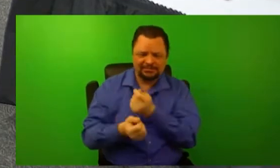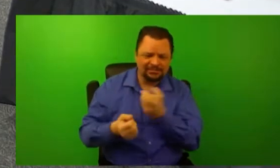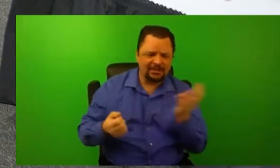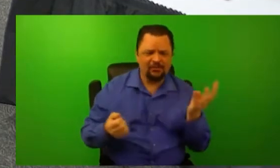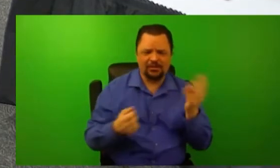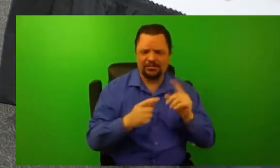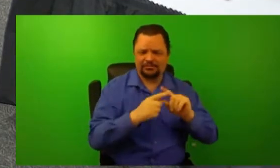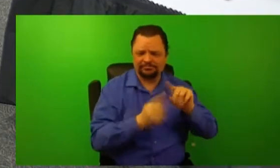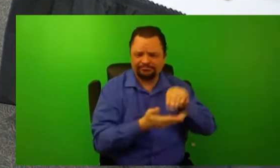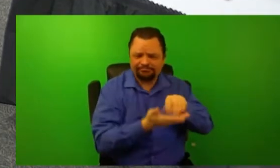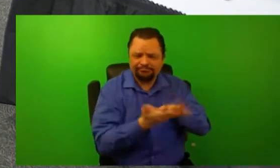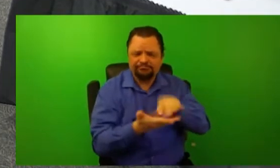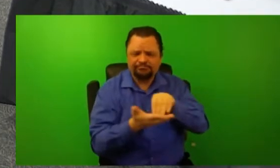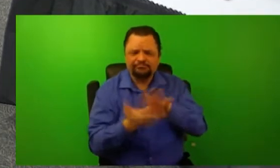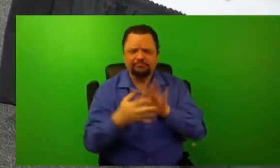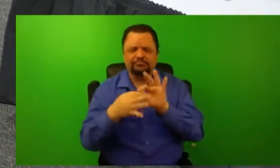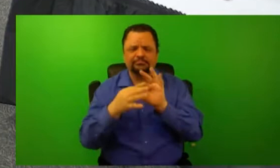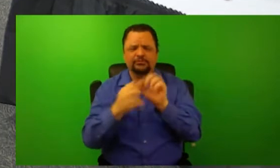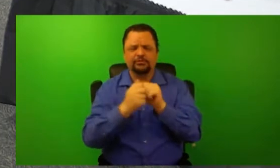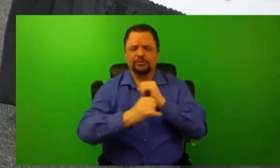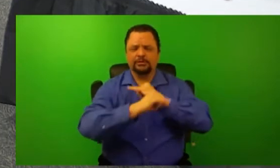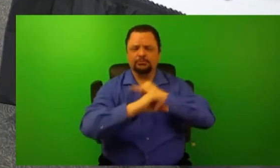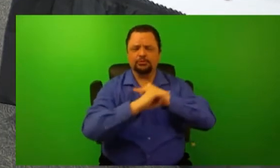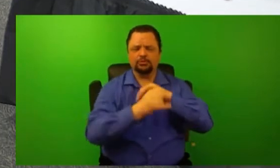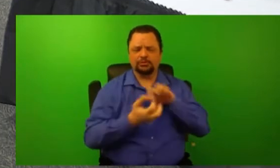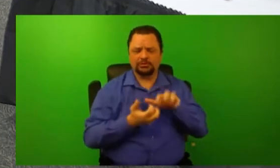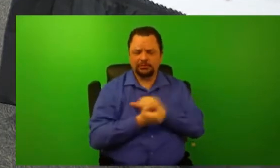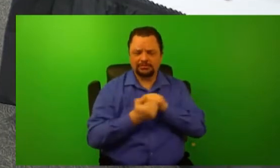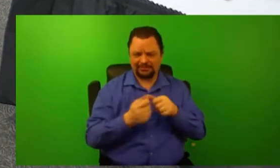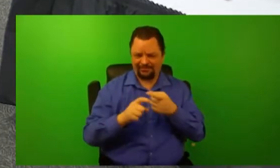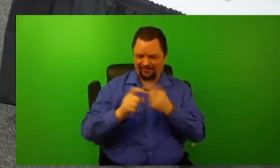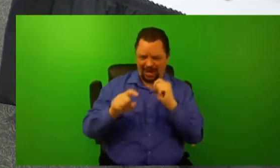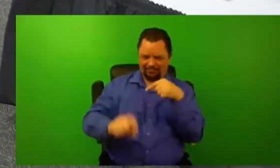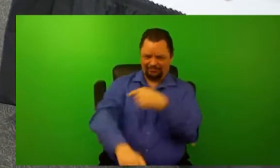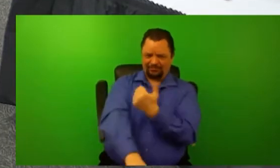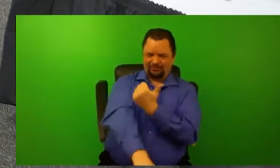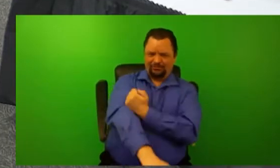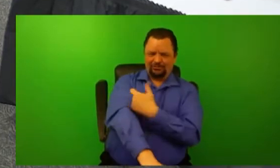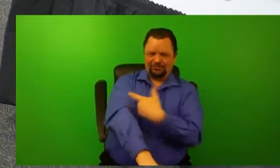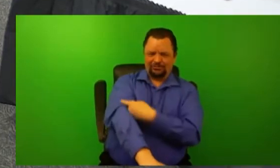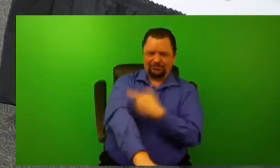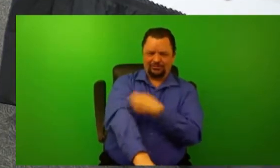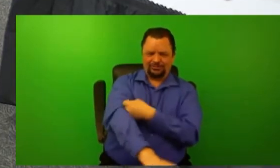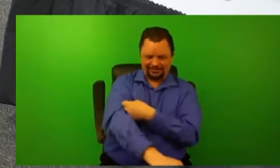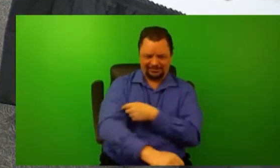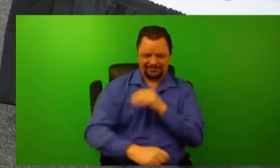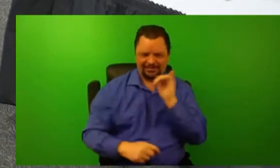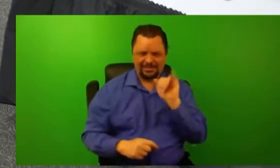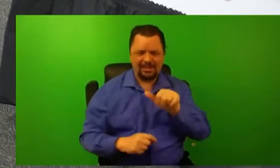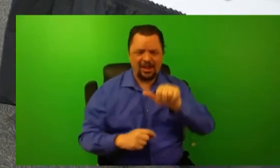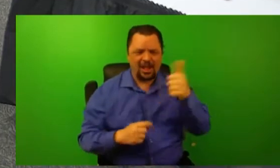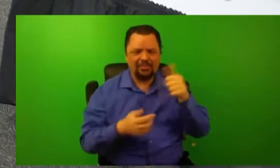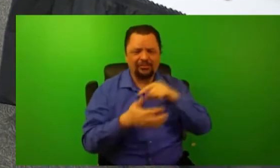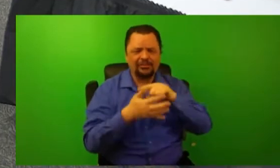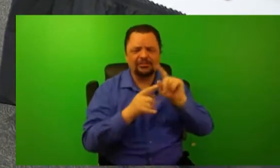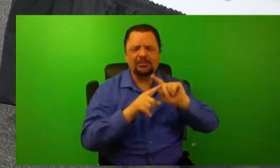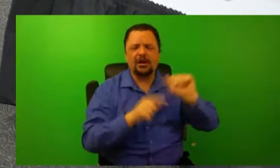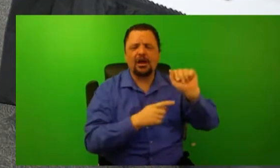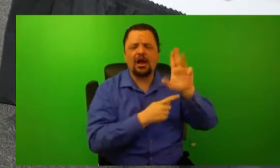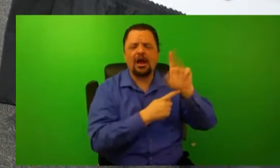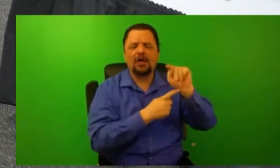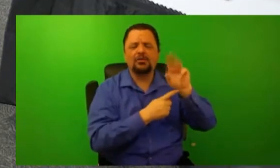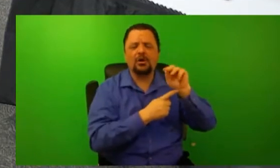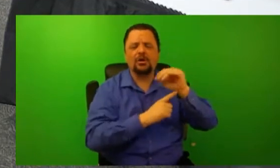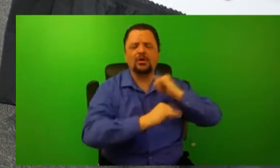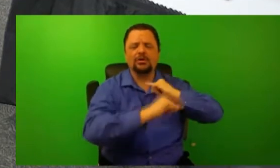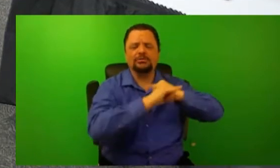damage from the vaccine, and there are numerous reports of people developing autoimmune disorders confirmed by immunity panel testing. New